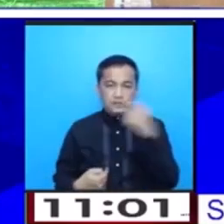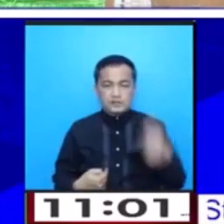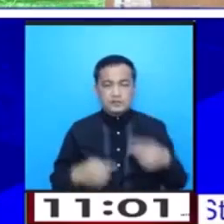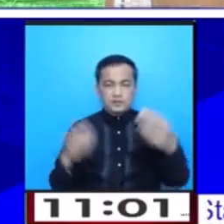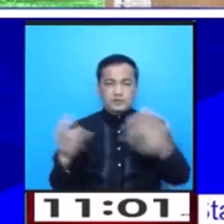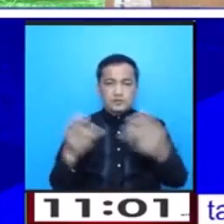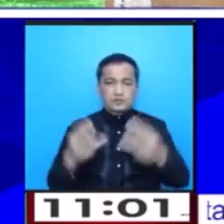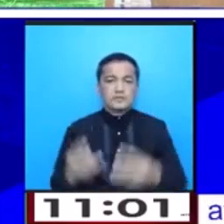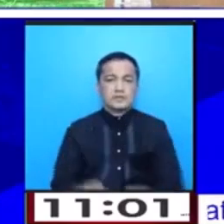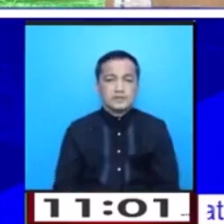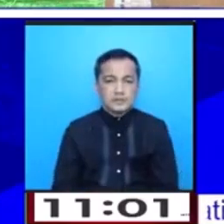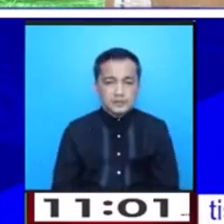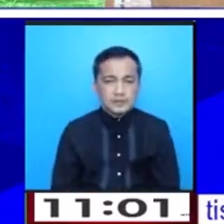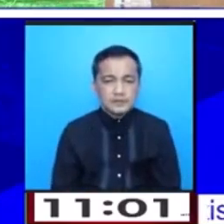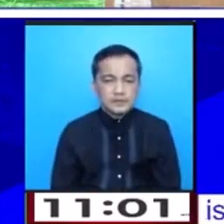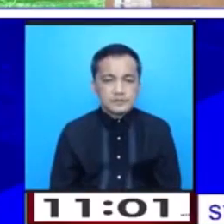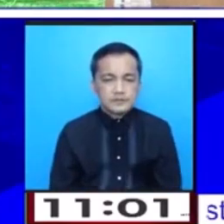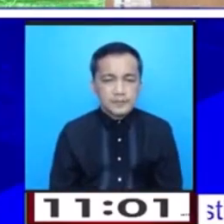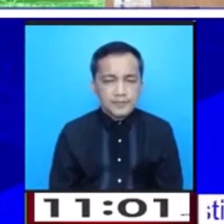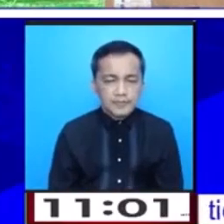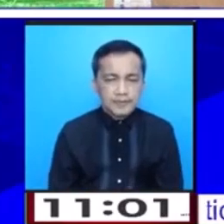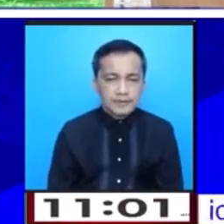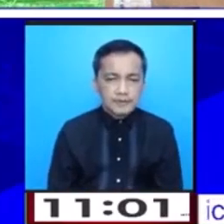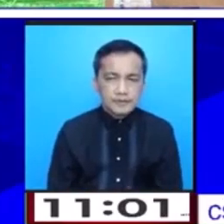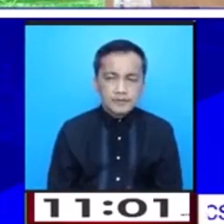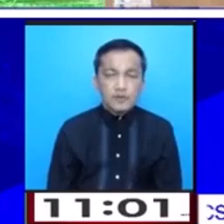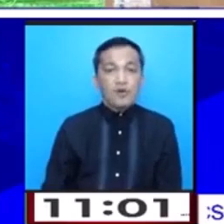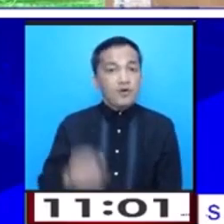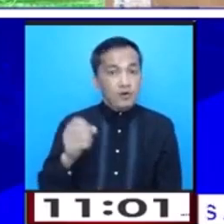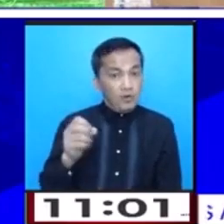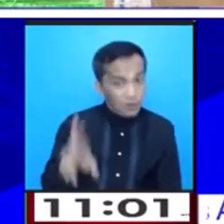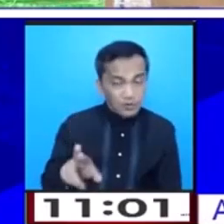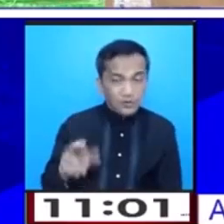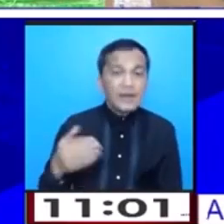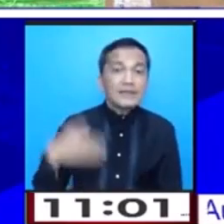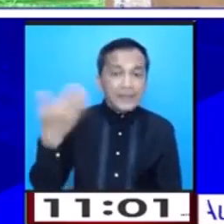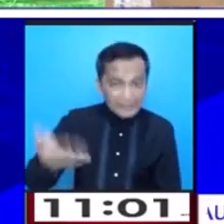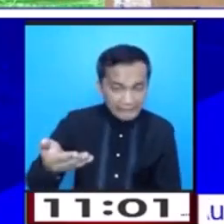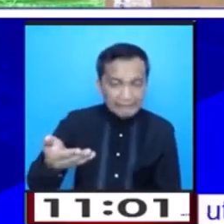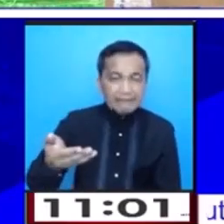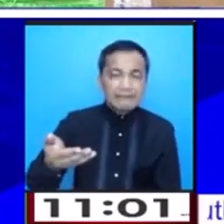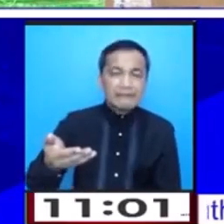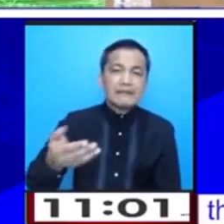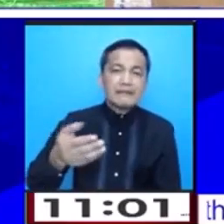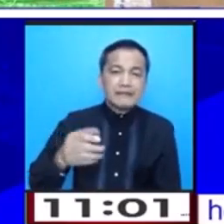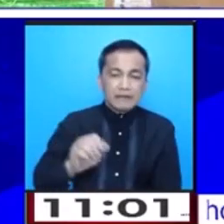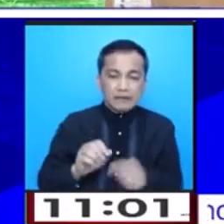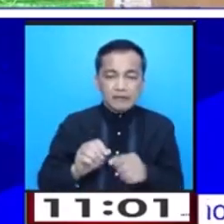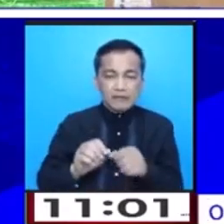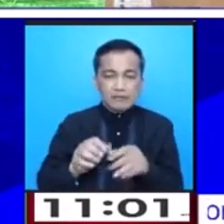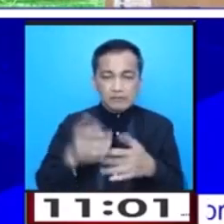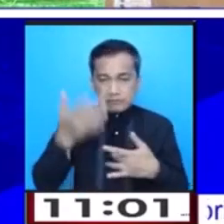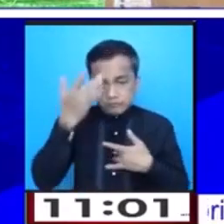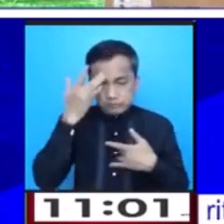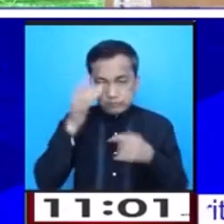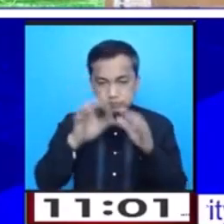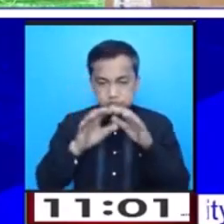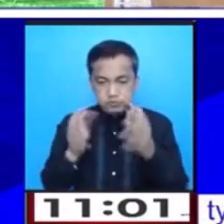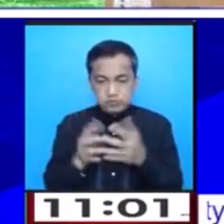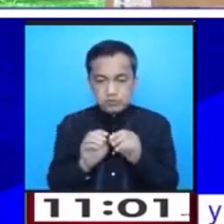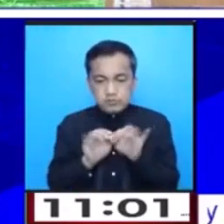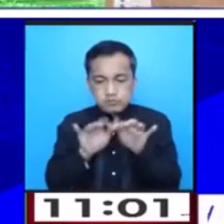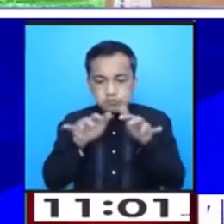or even another pandemic that could disrupt supply chain globally, or even closer to